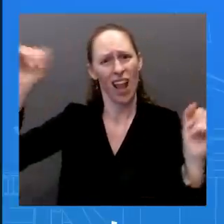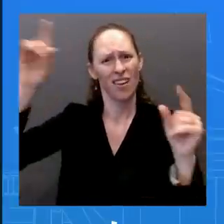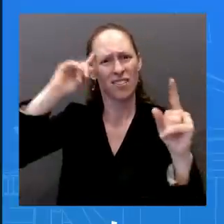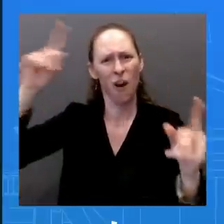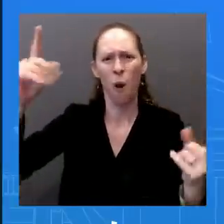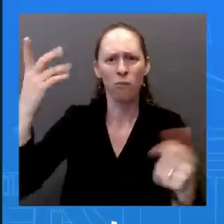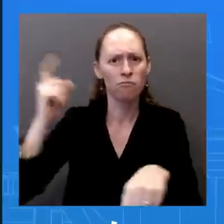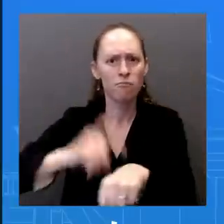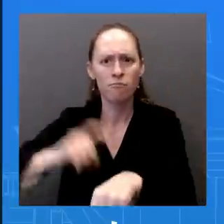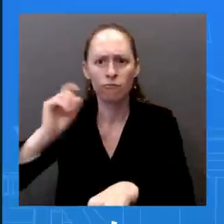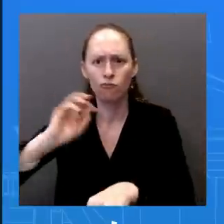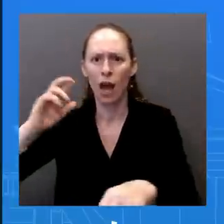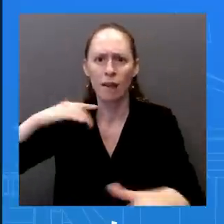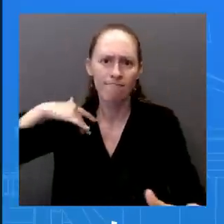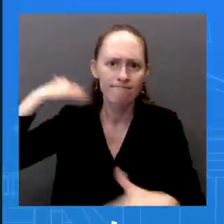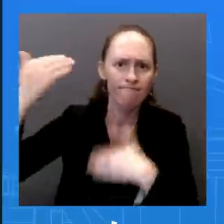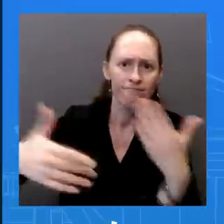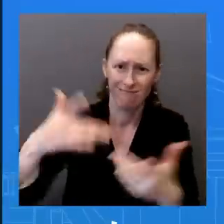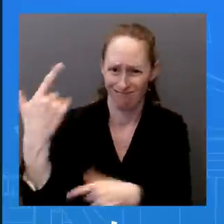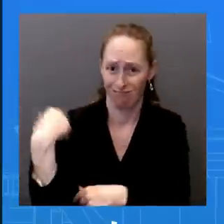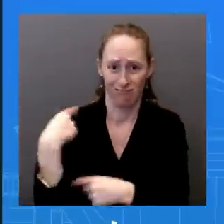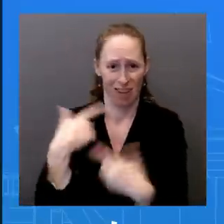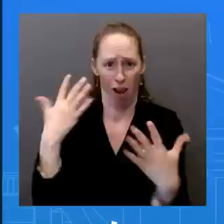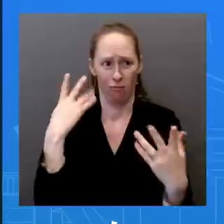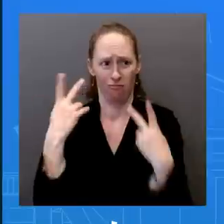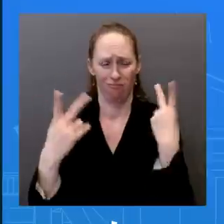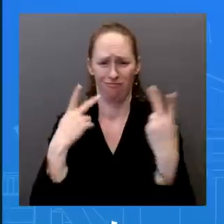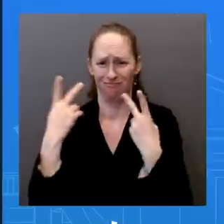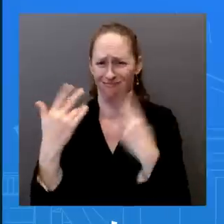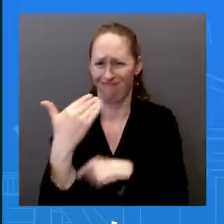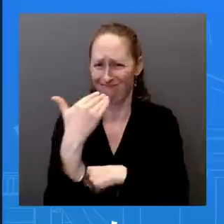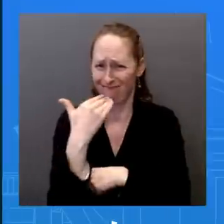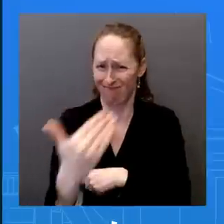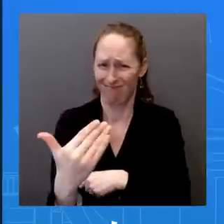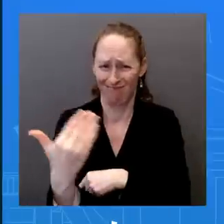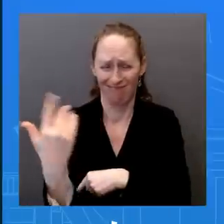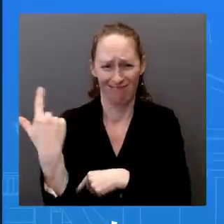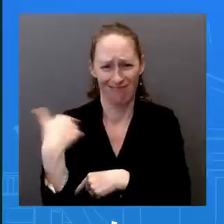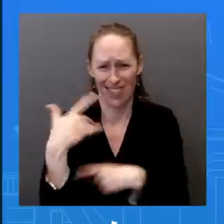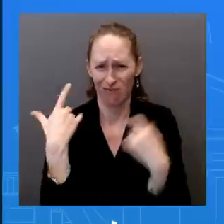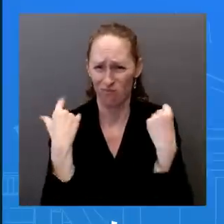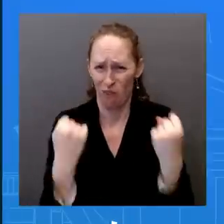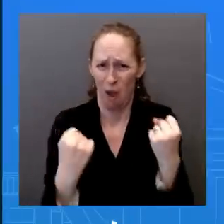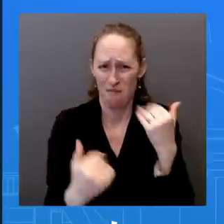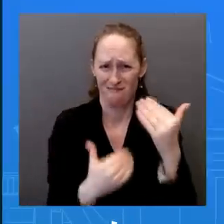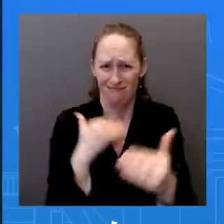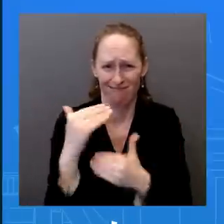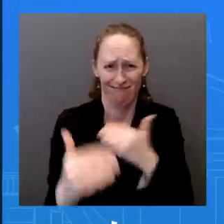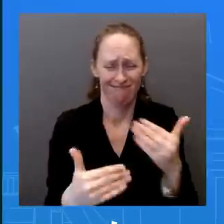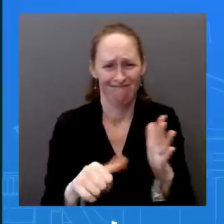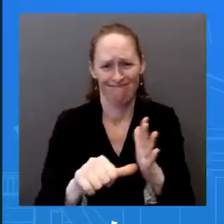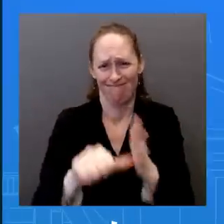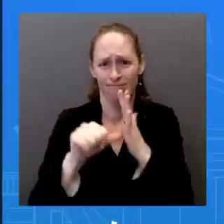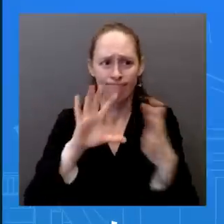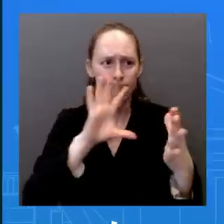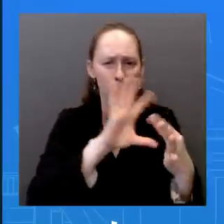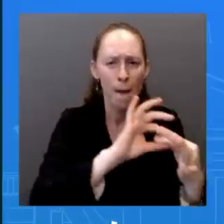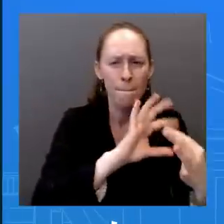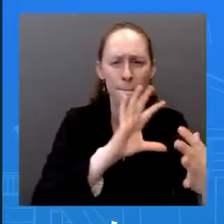in modern memory. Our robust united support for Ukraine has helped the Ukrainians push back against Russian